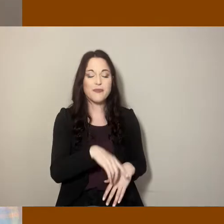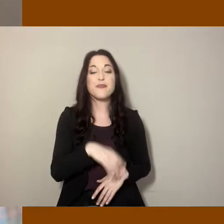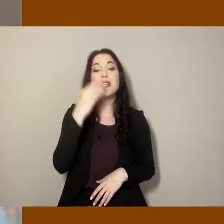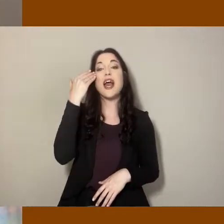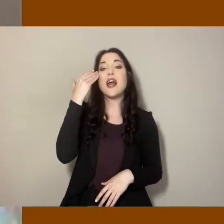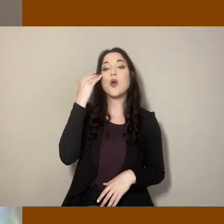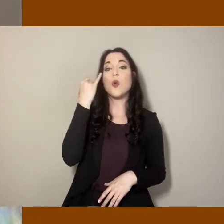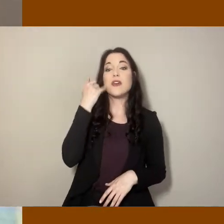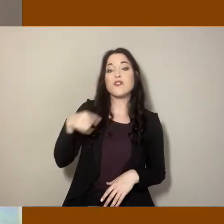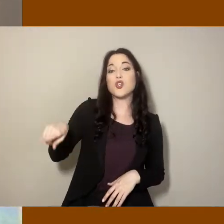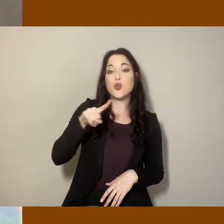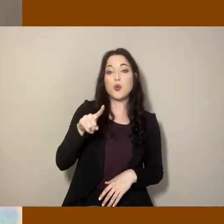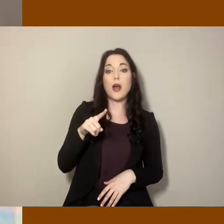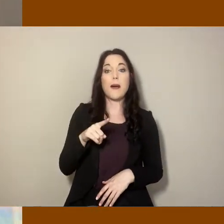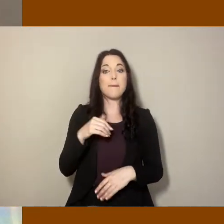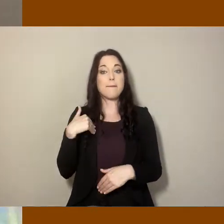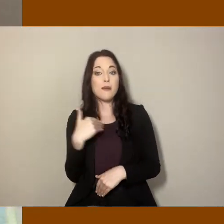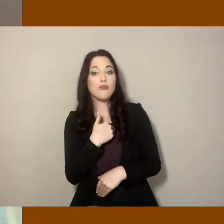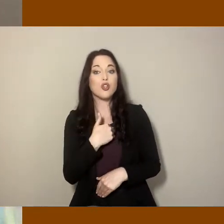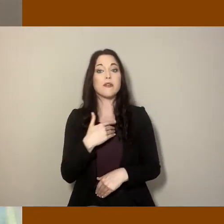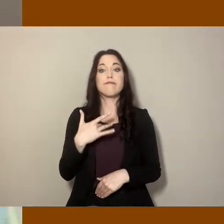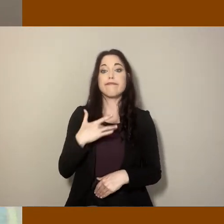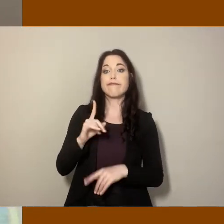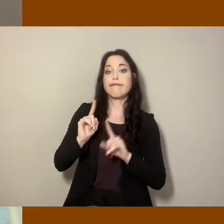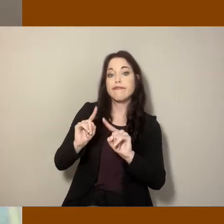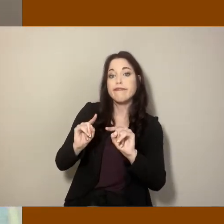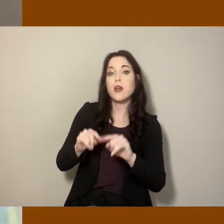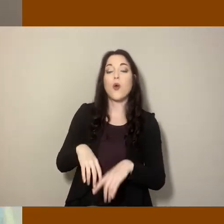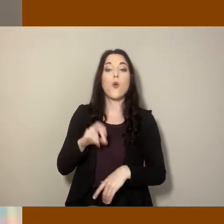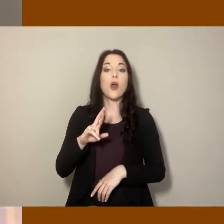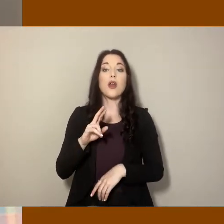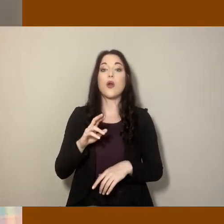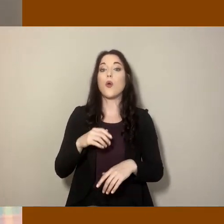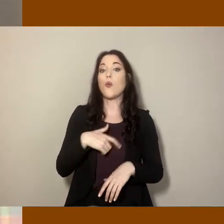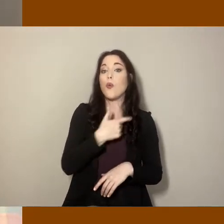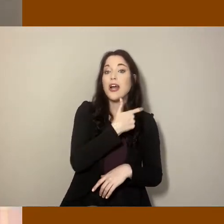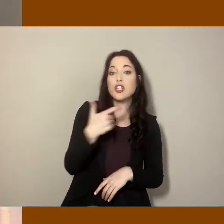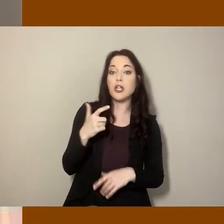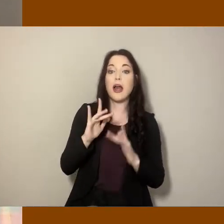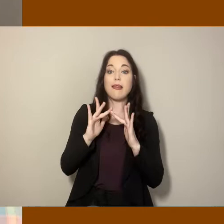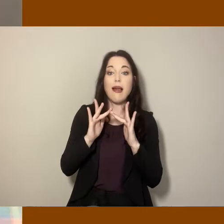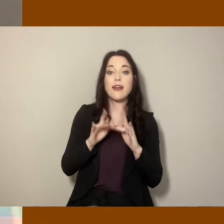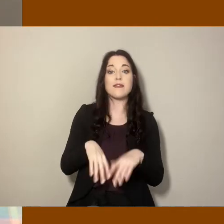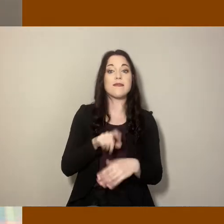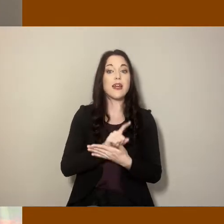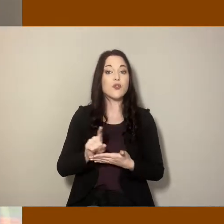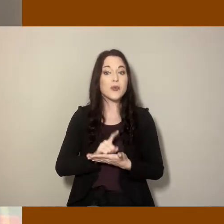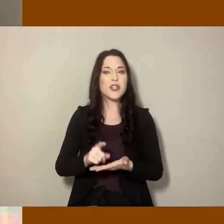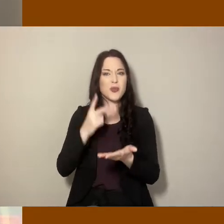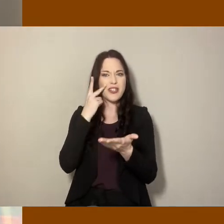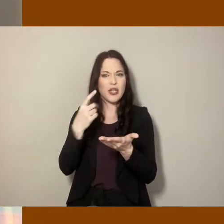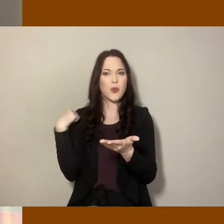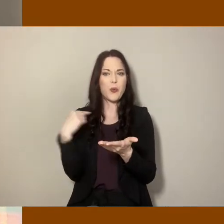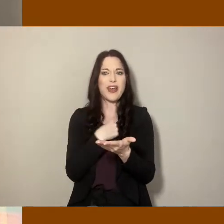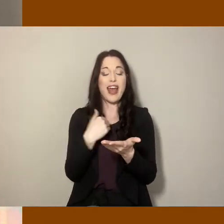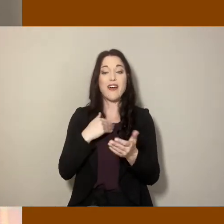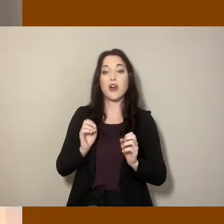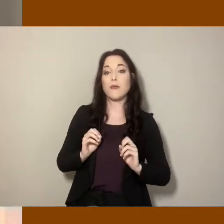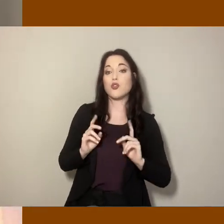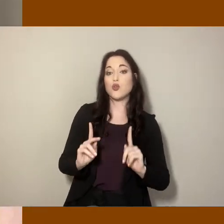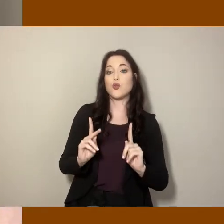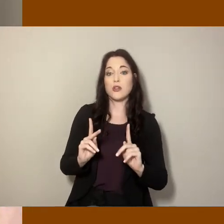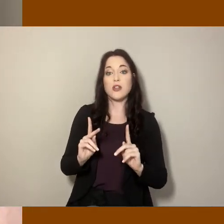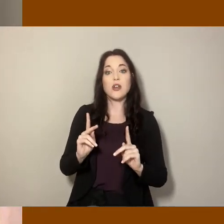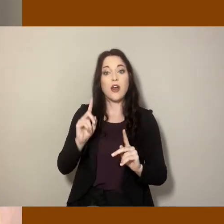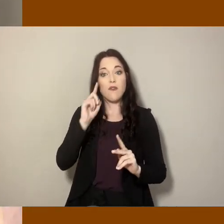member or if you're a frequent attender and you watch our services online every week, you see that we give an opportunity for